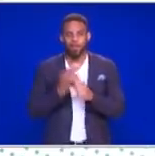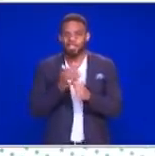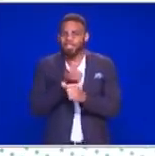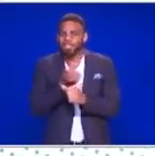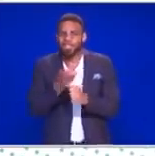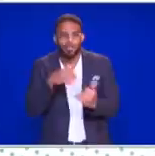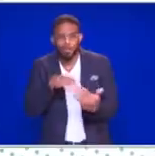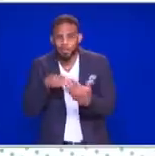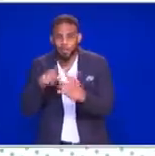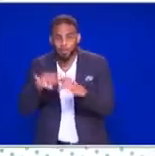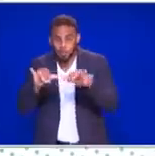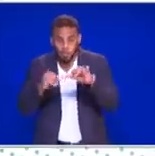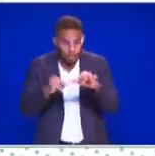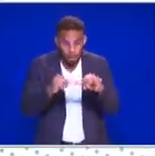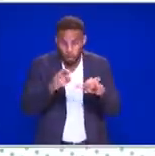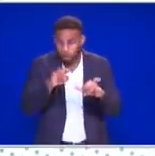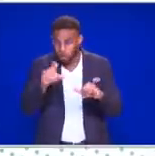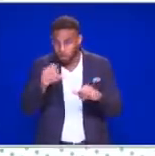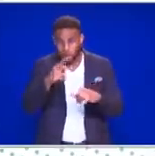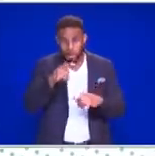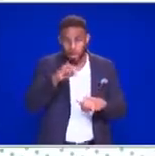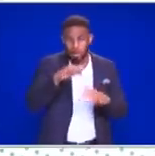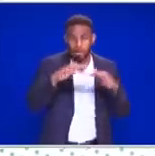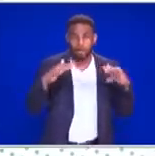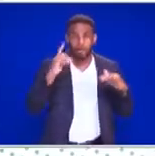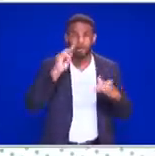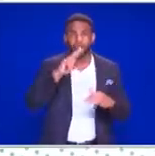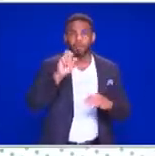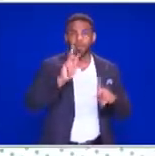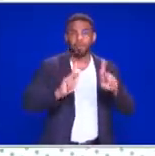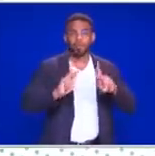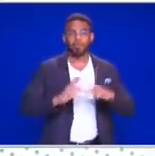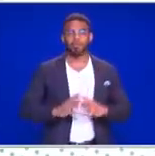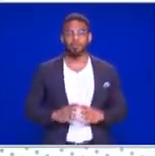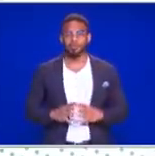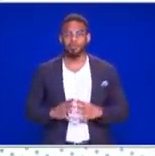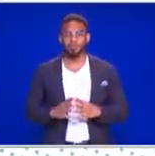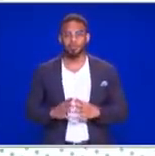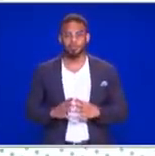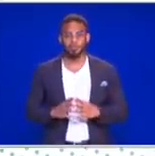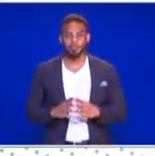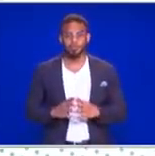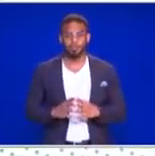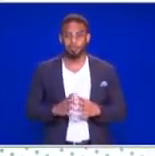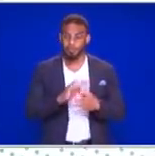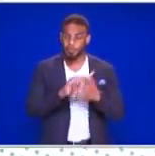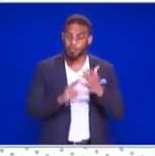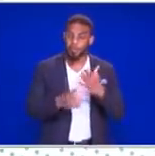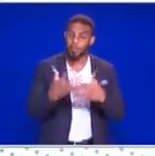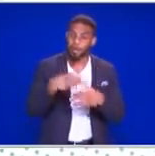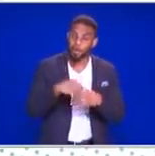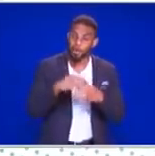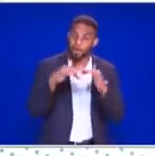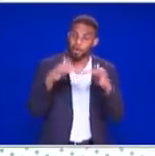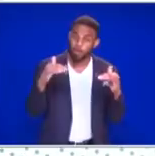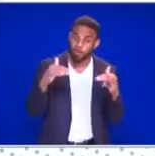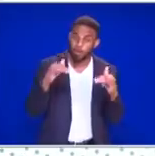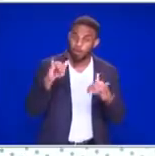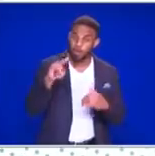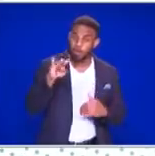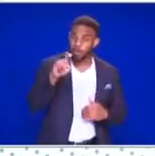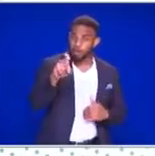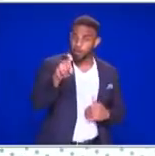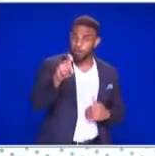several approaches to measure the racial and ethnic diversity of the U.S. population. These include the Diversity